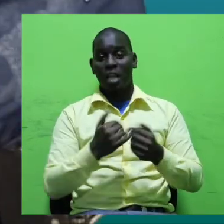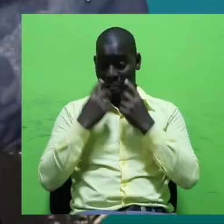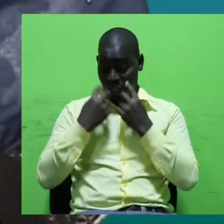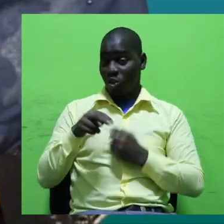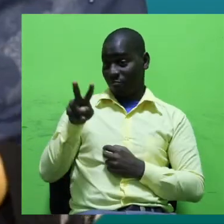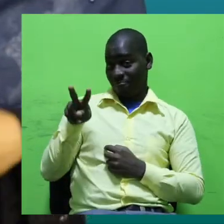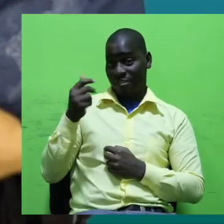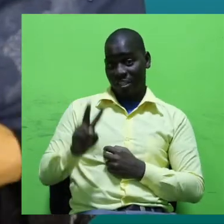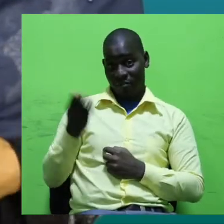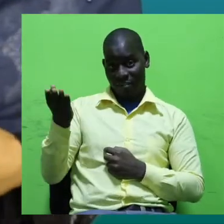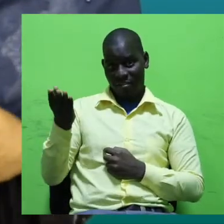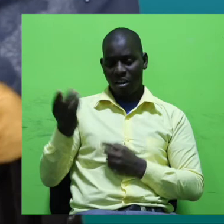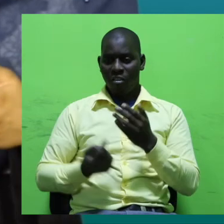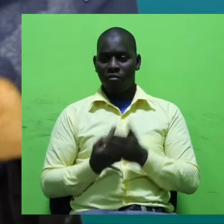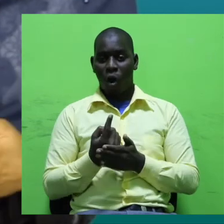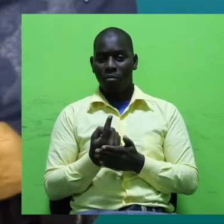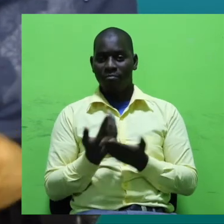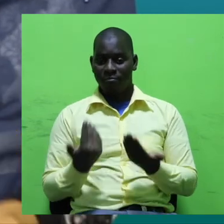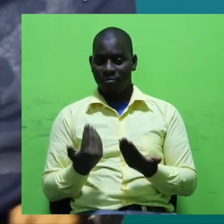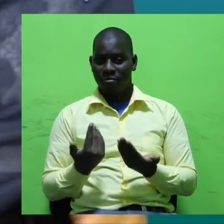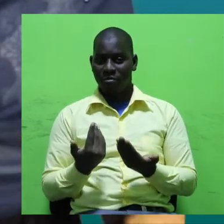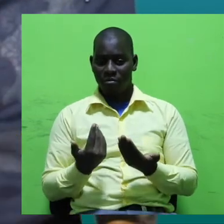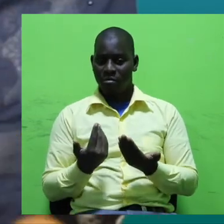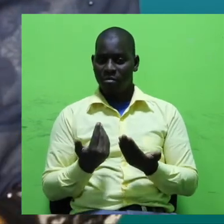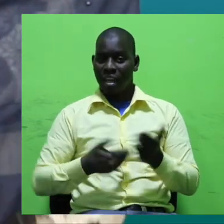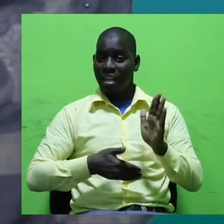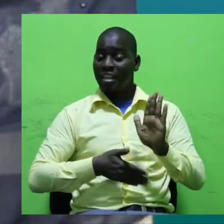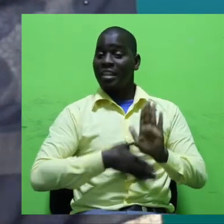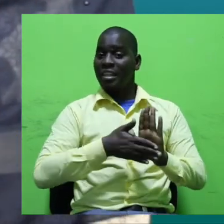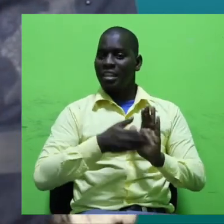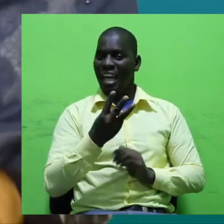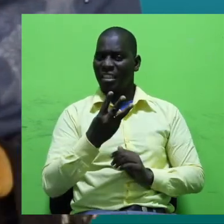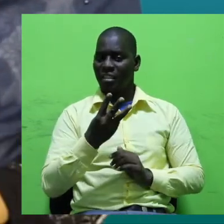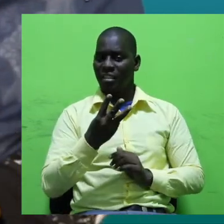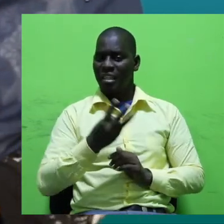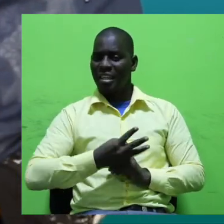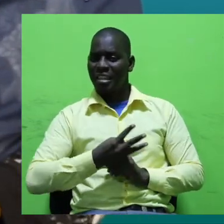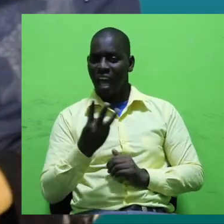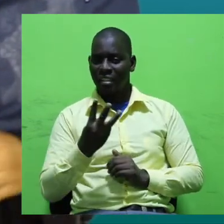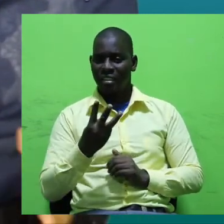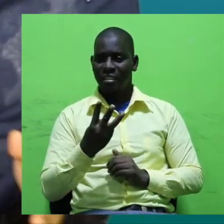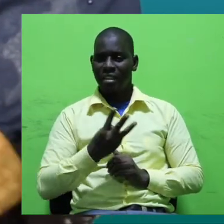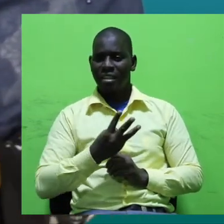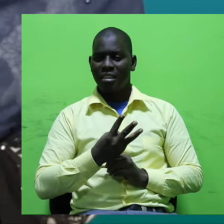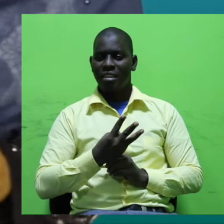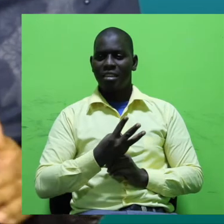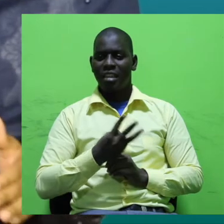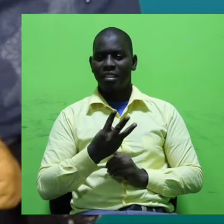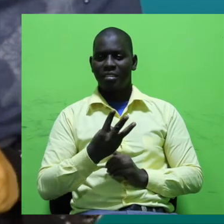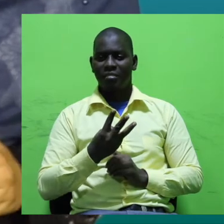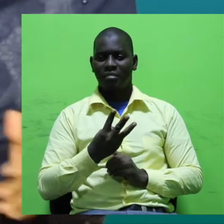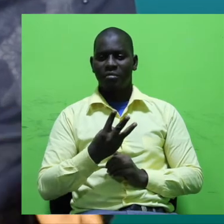Also convert the degrees Fahrenheit into degrees Celsius by using the same formula. In the formula, you make the